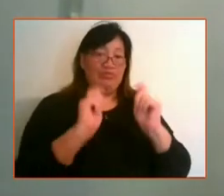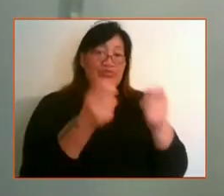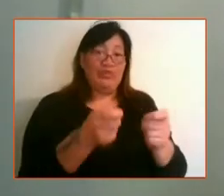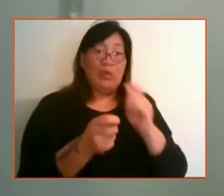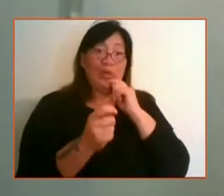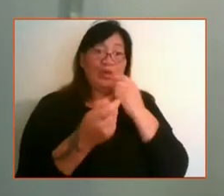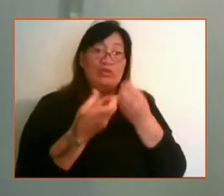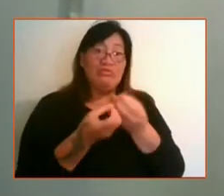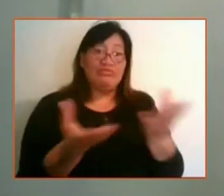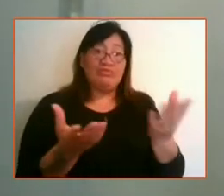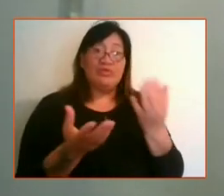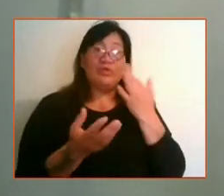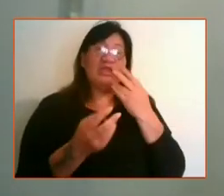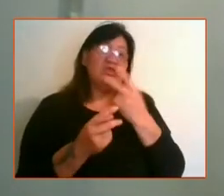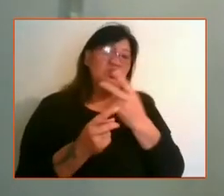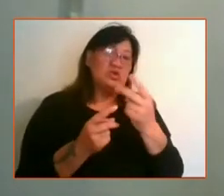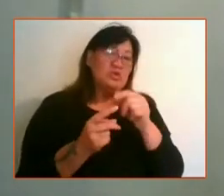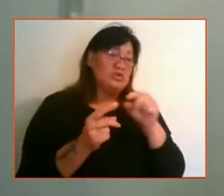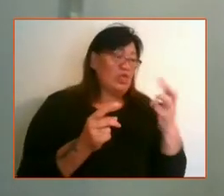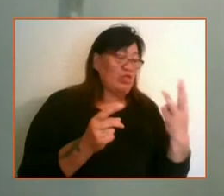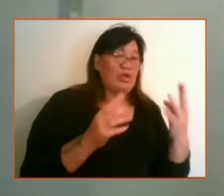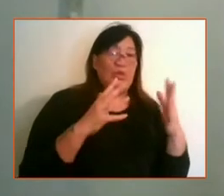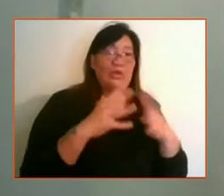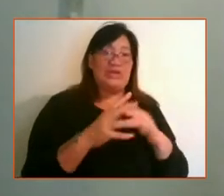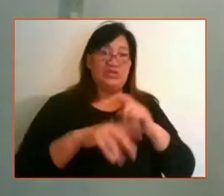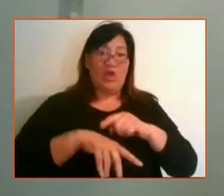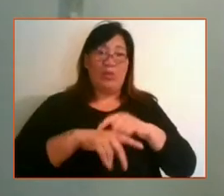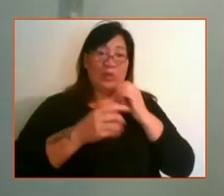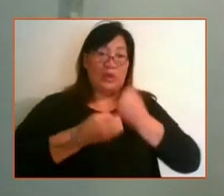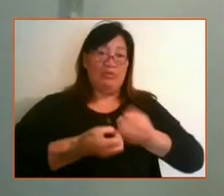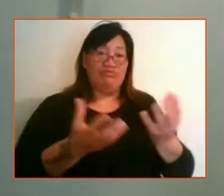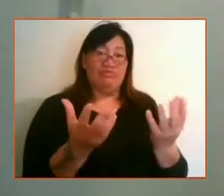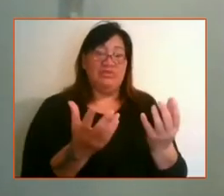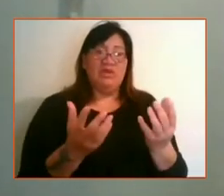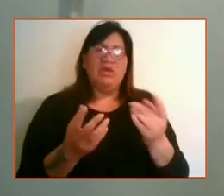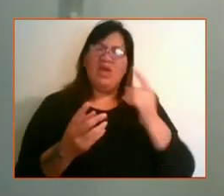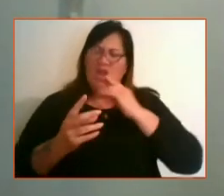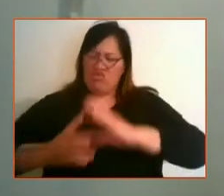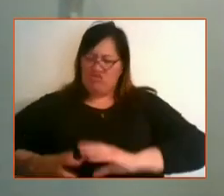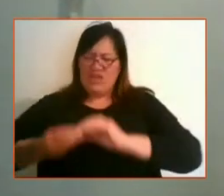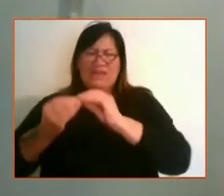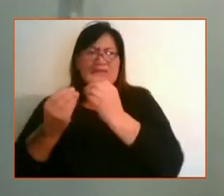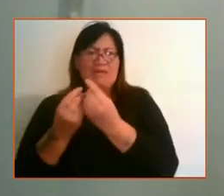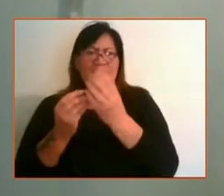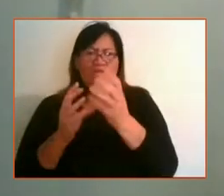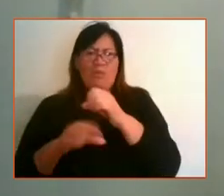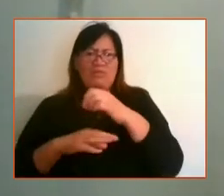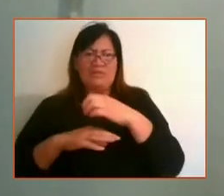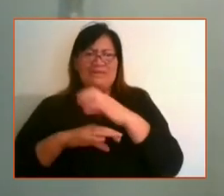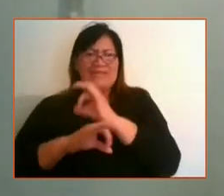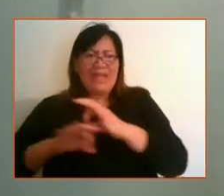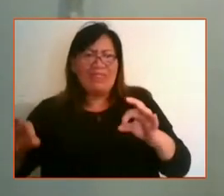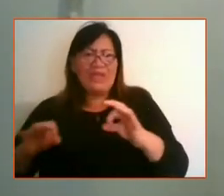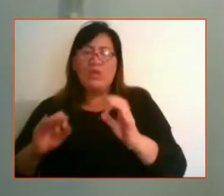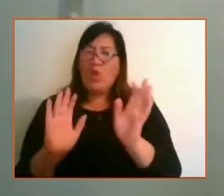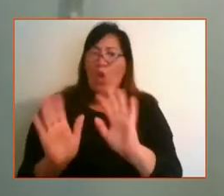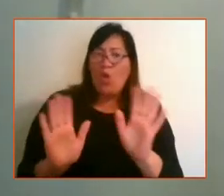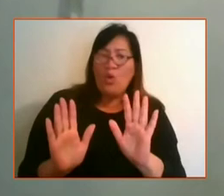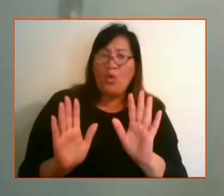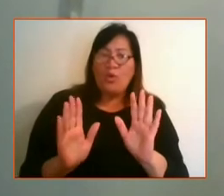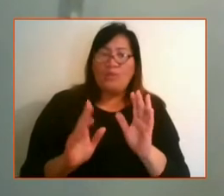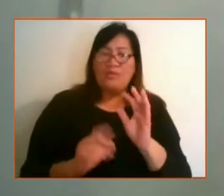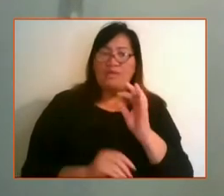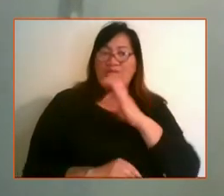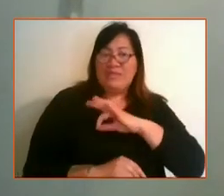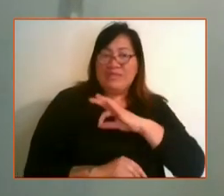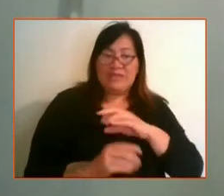of weeks. But can I say that we're not creating something from scratch? What we have invested in and already committed